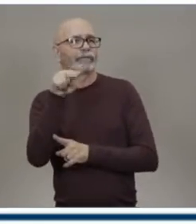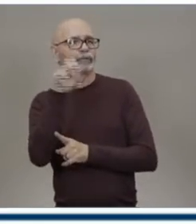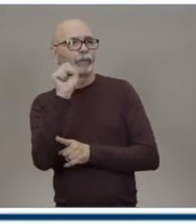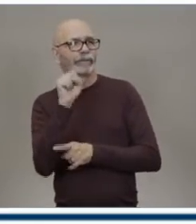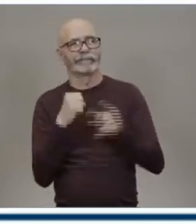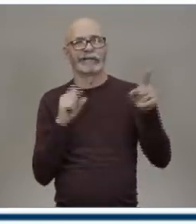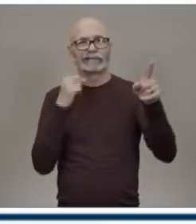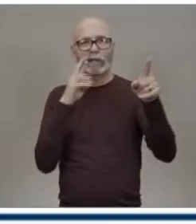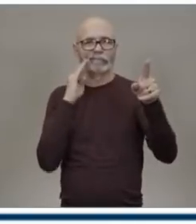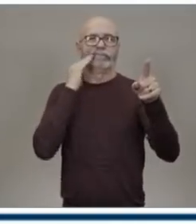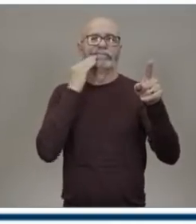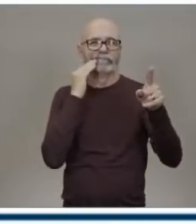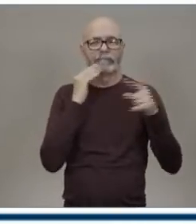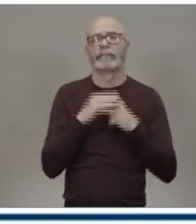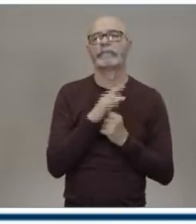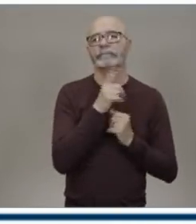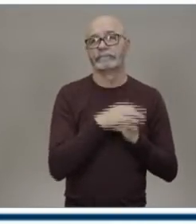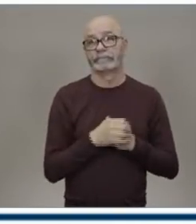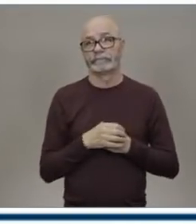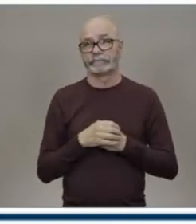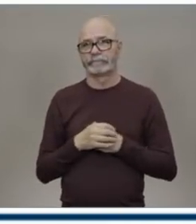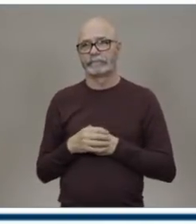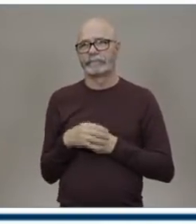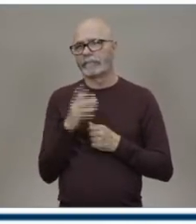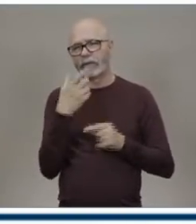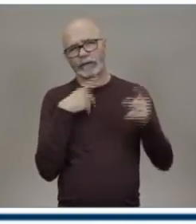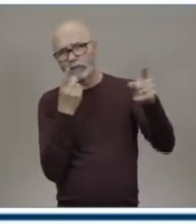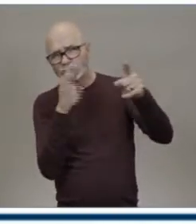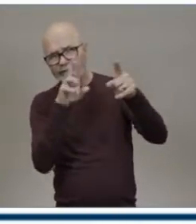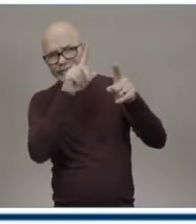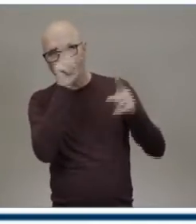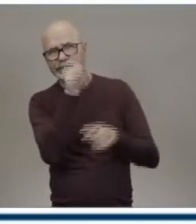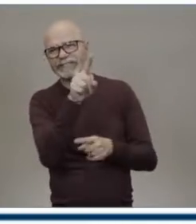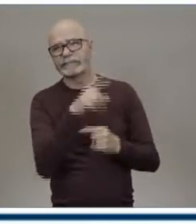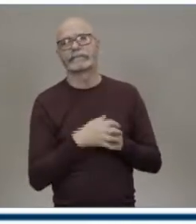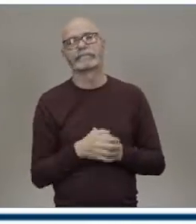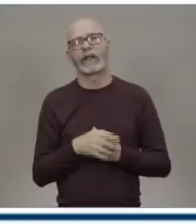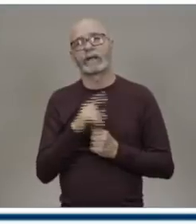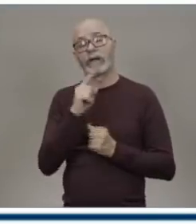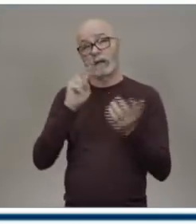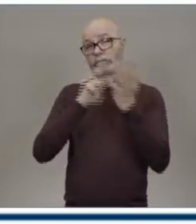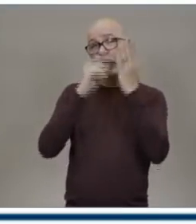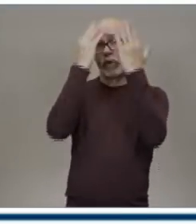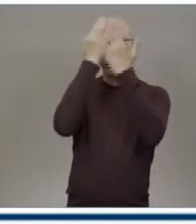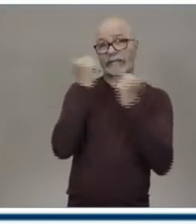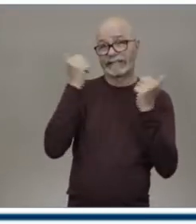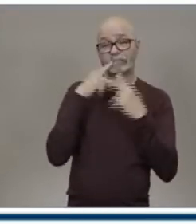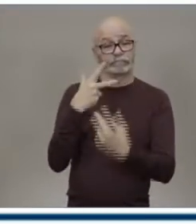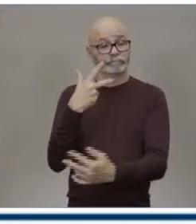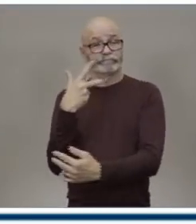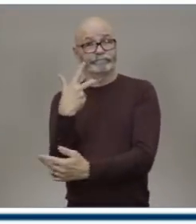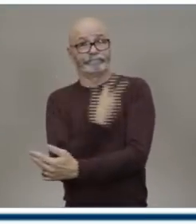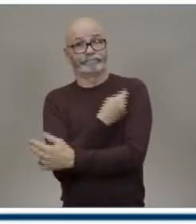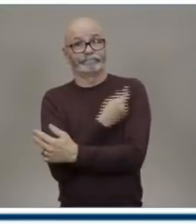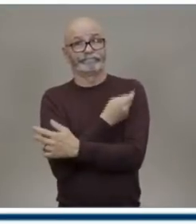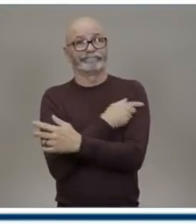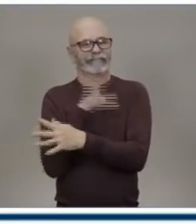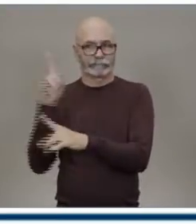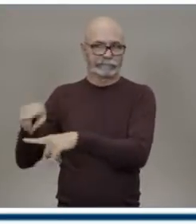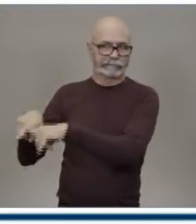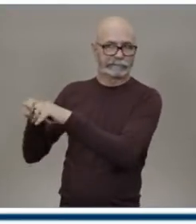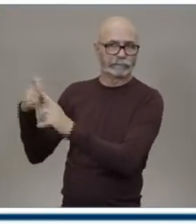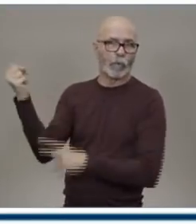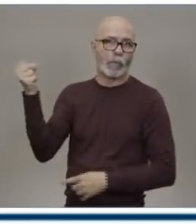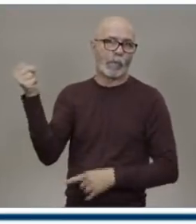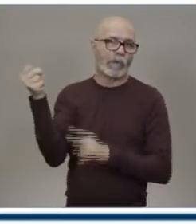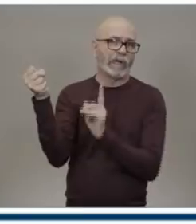Hi. You mentioned, Dr. Strang, that over the holidays vaccinations were paused, and I'm just wondering,